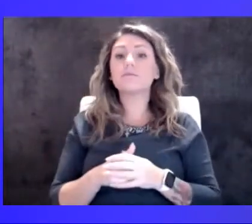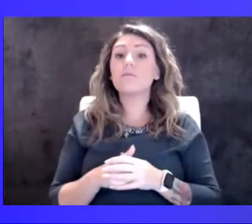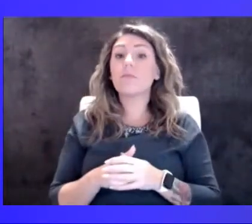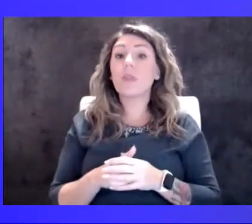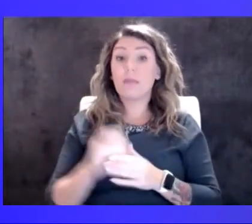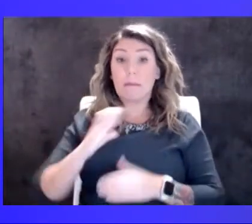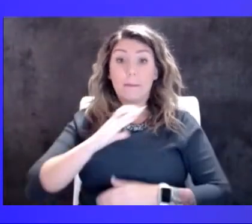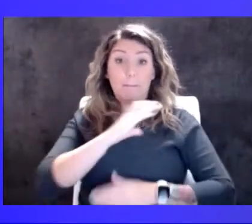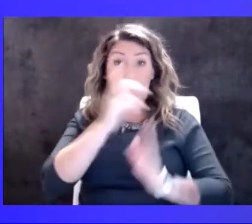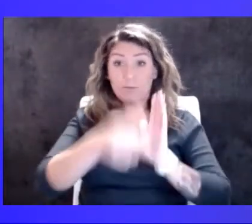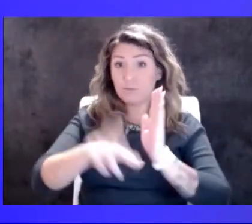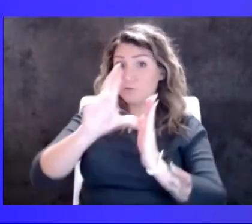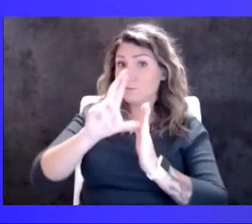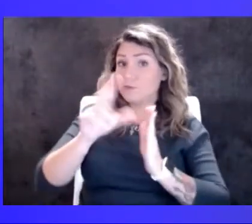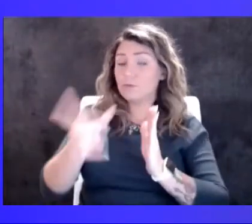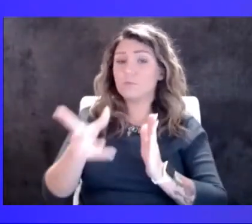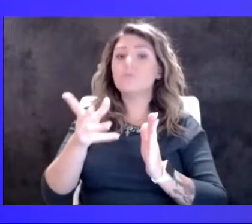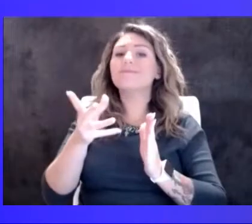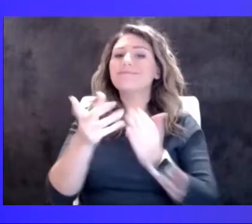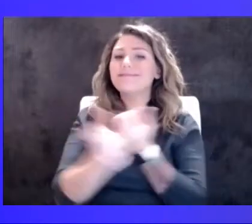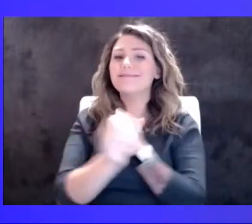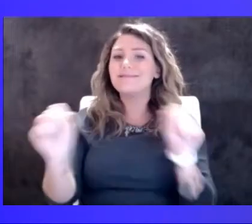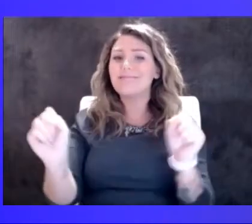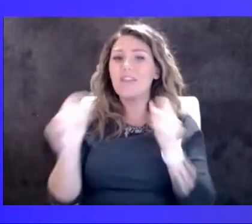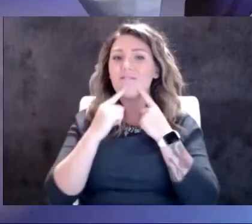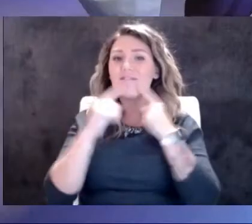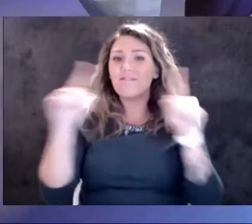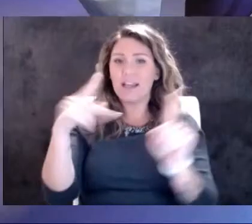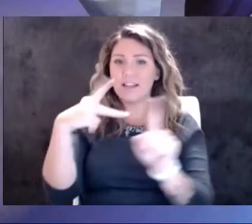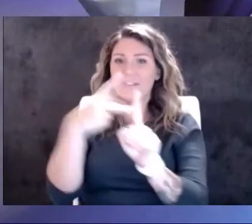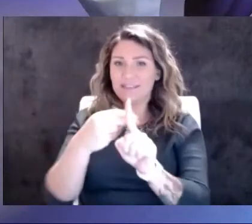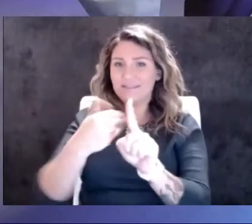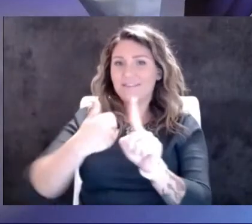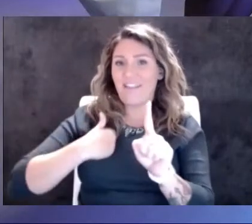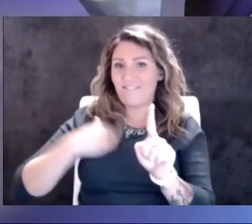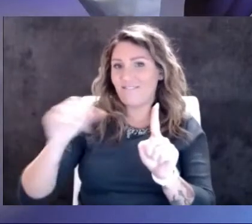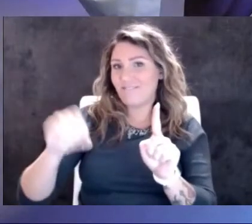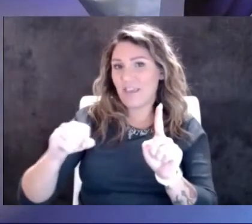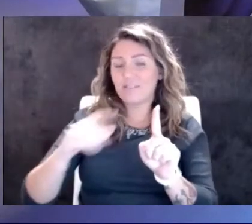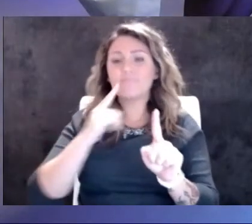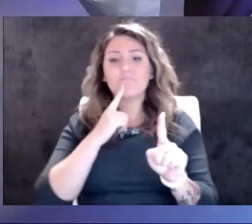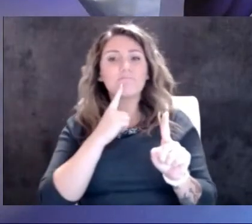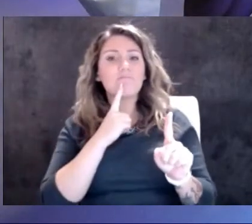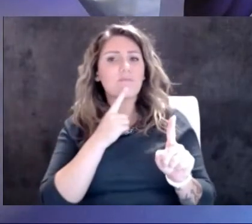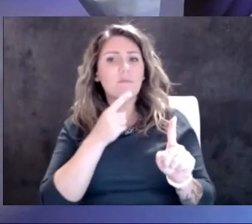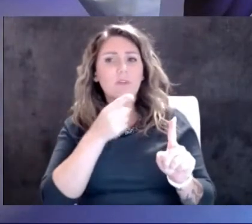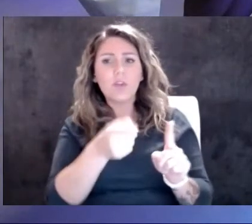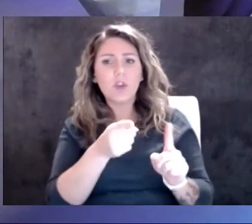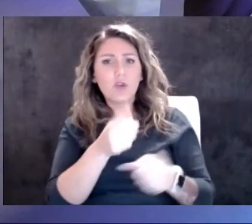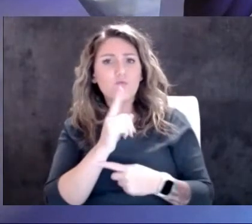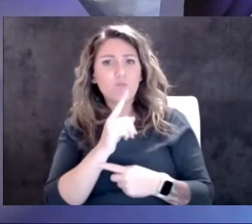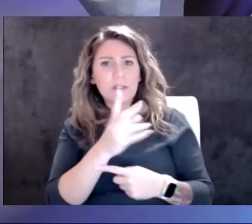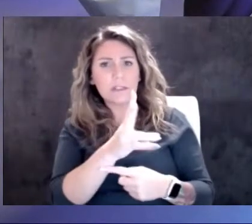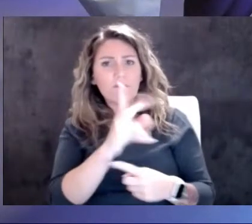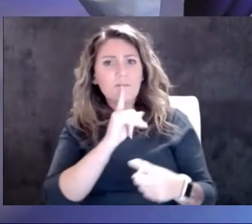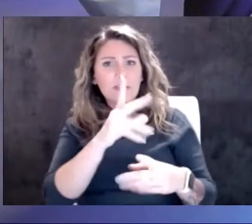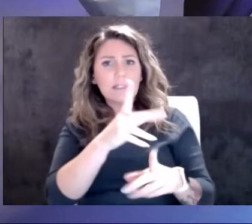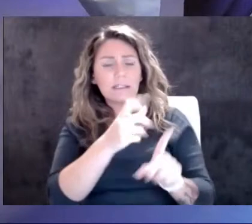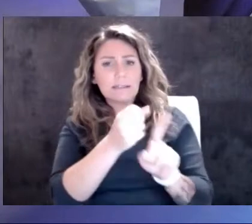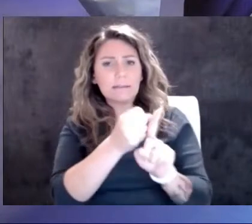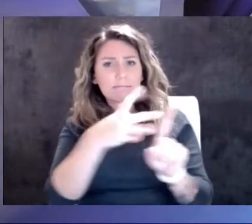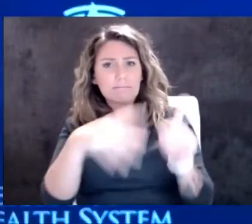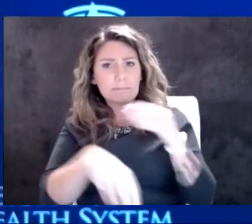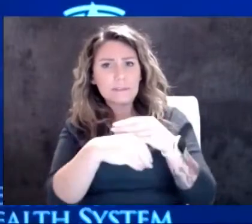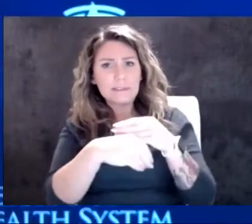we do have a safe and effective vaccine for children. And just to say, it was a 17-0 vote with one abstention. So pretty strong vote there